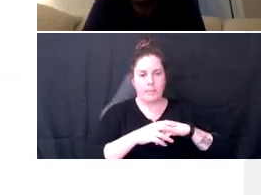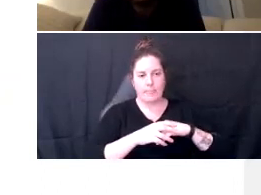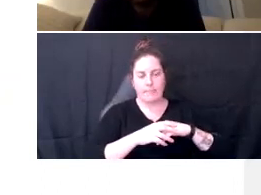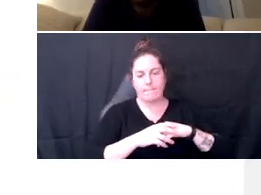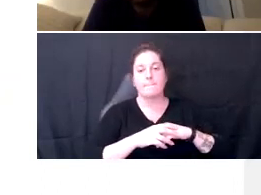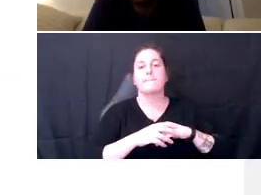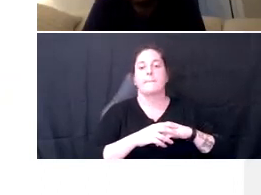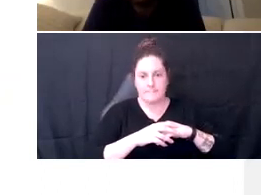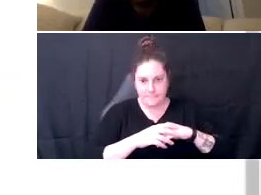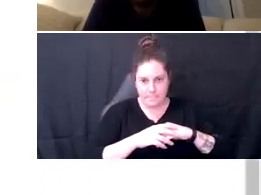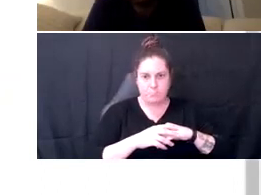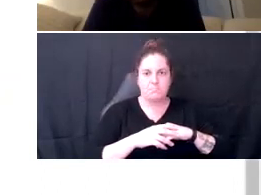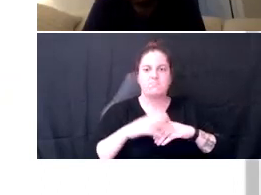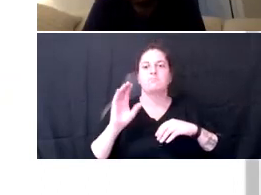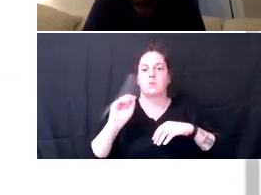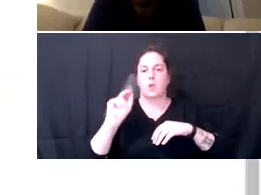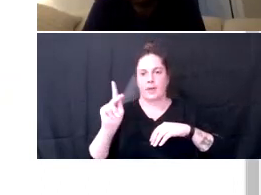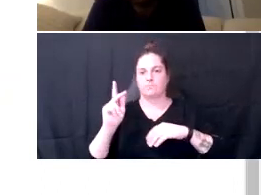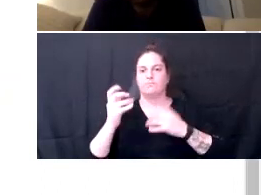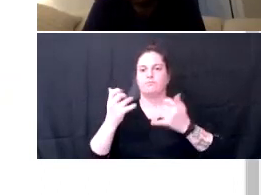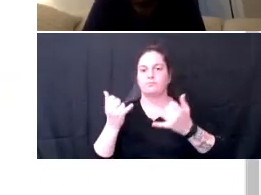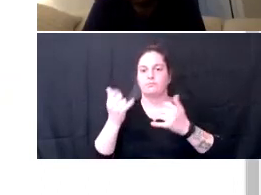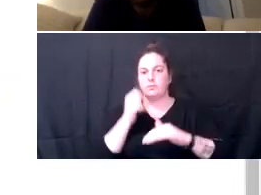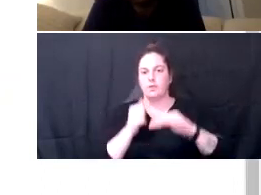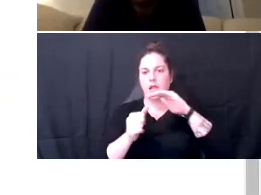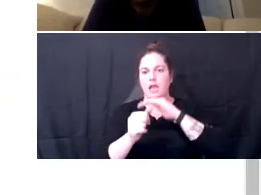All right, so I'm going to go in under the assignments